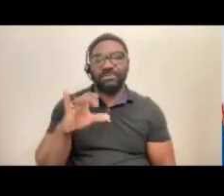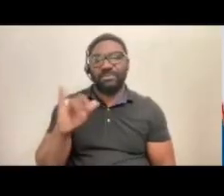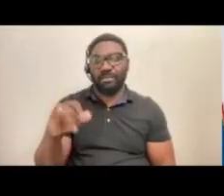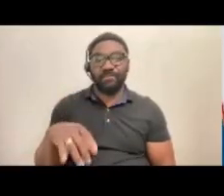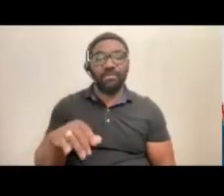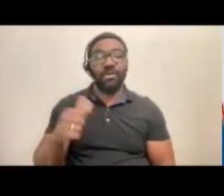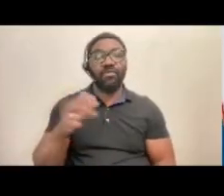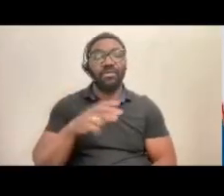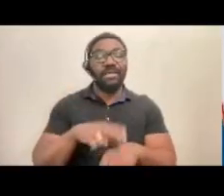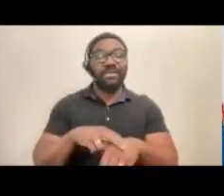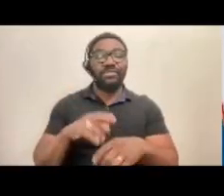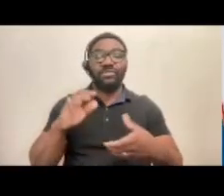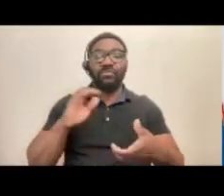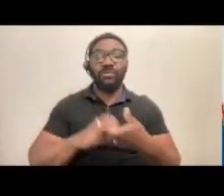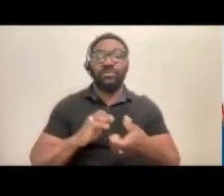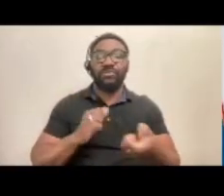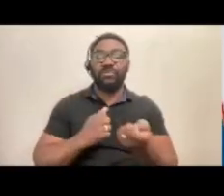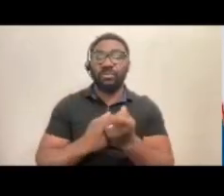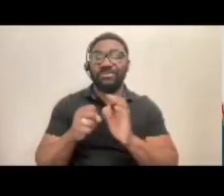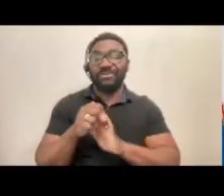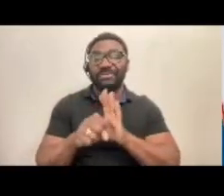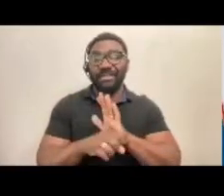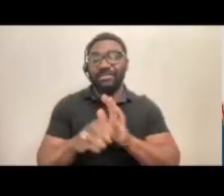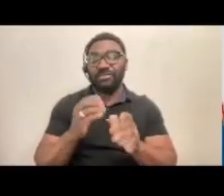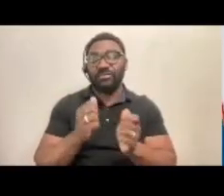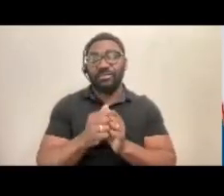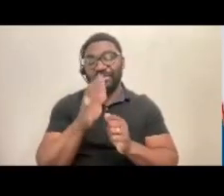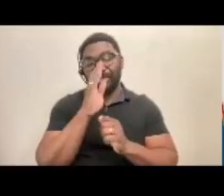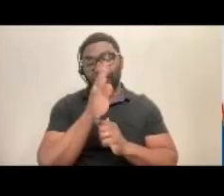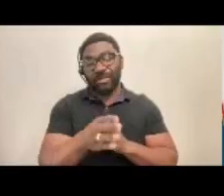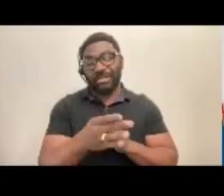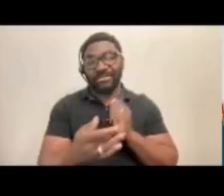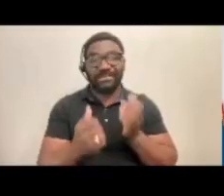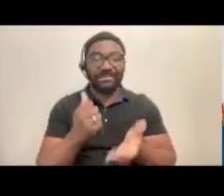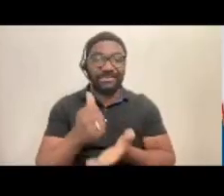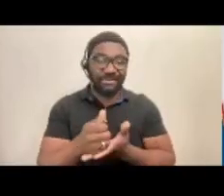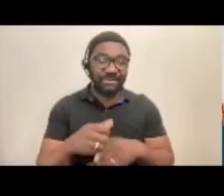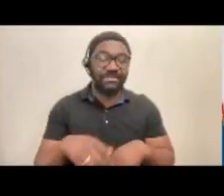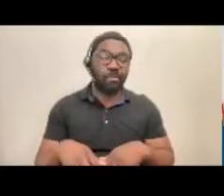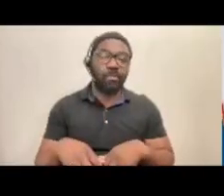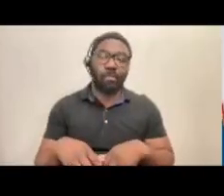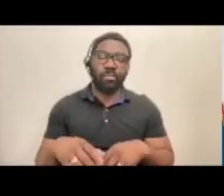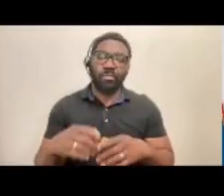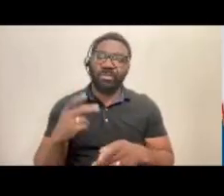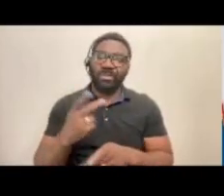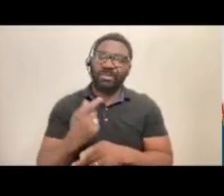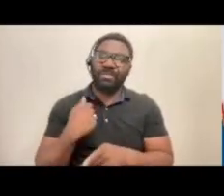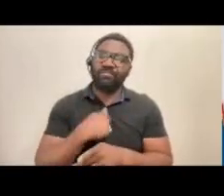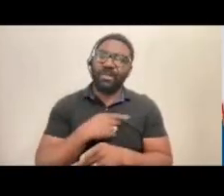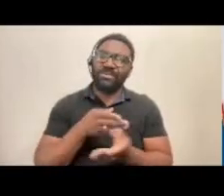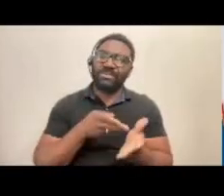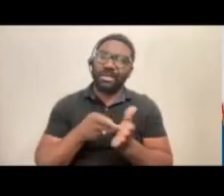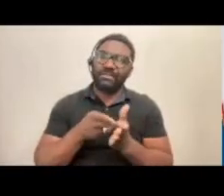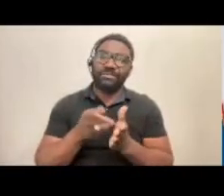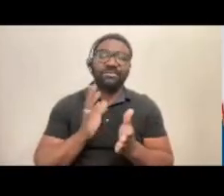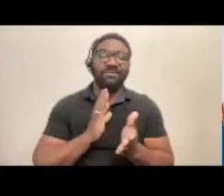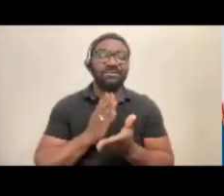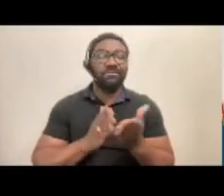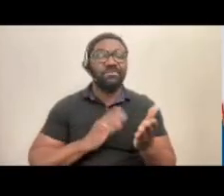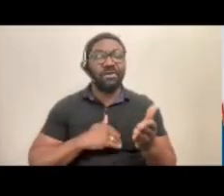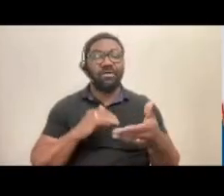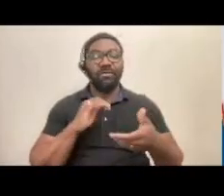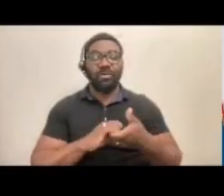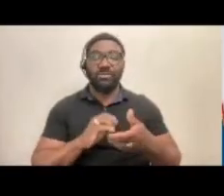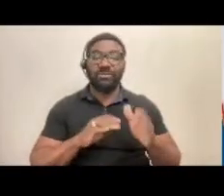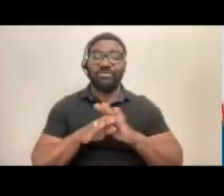who both support states with direct technical assistance, but also keep our thinking honest. Some of our partners develop tools and